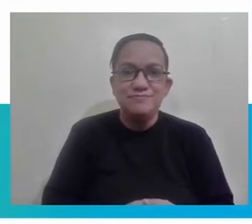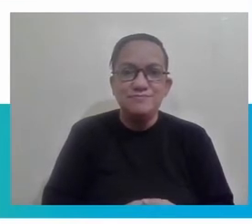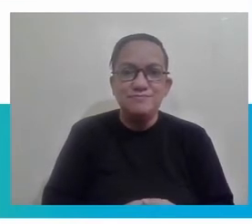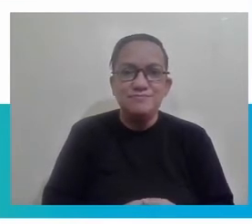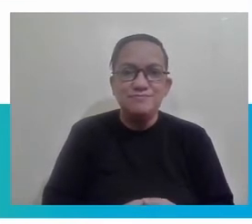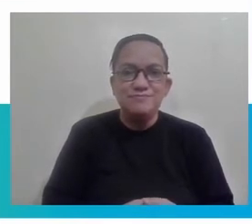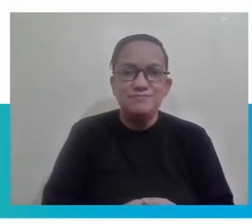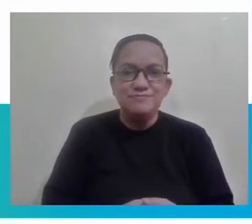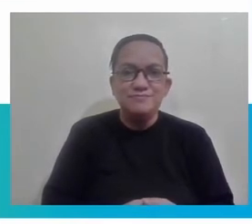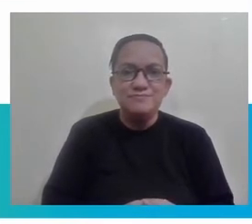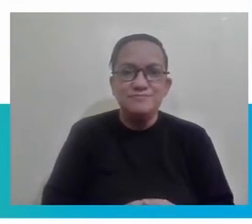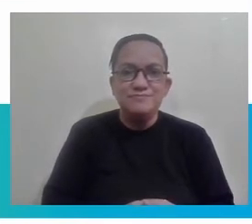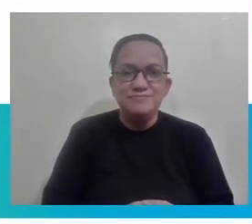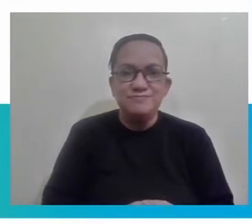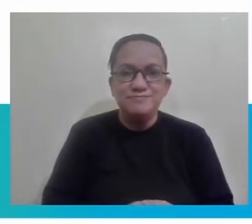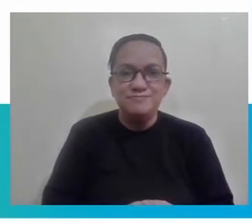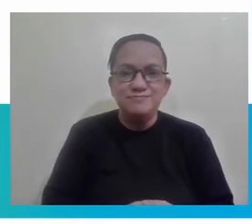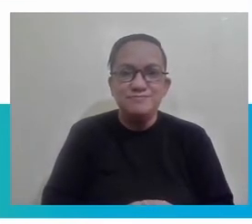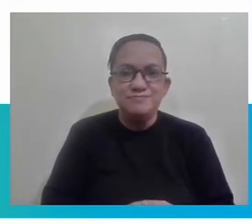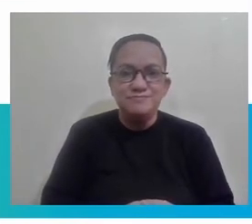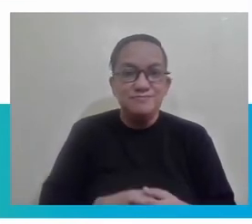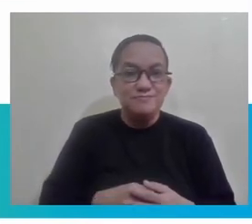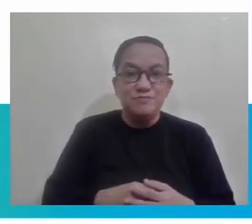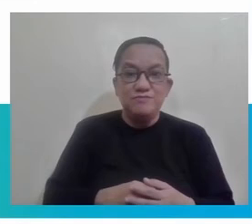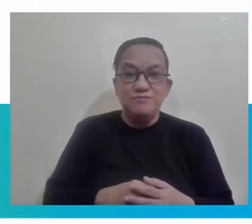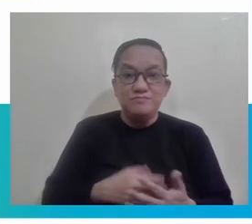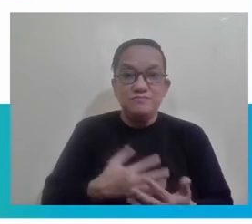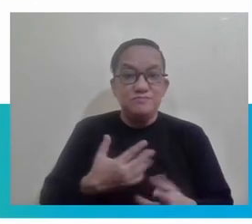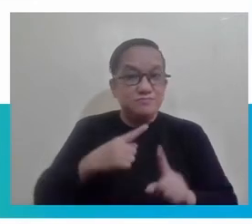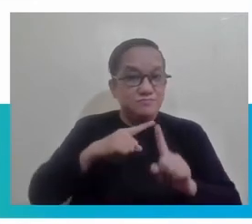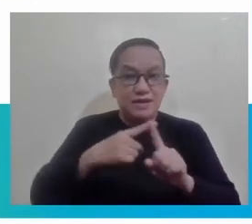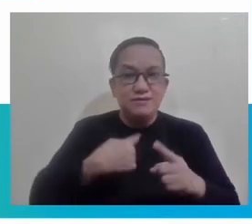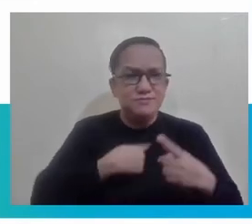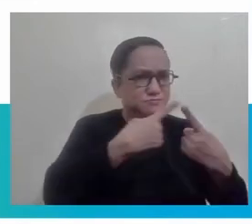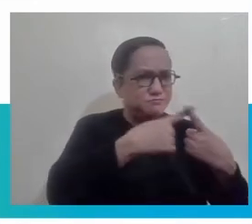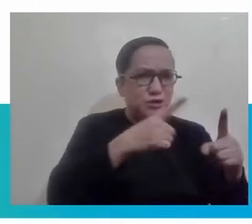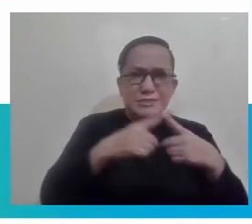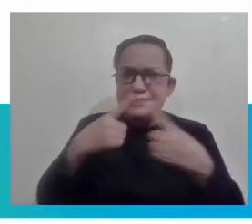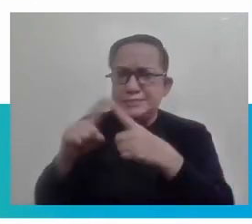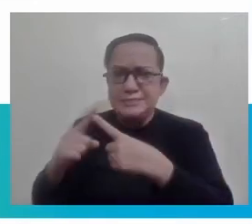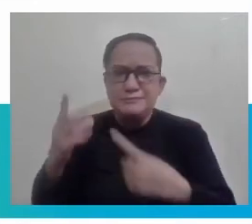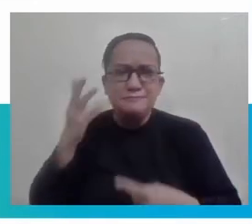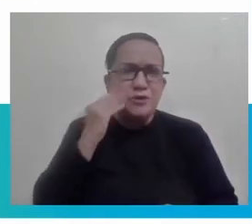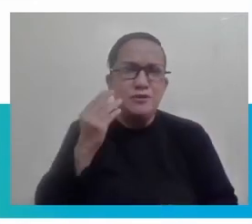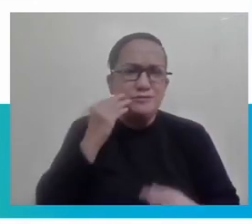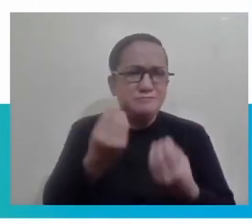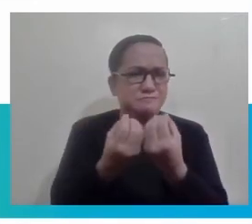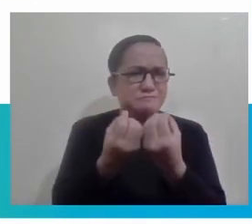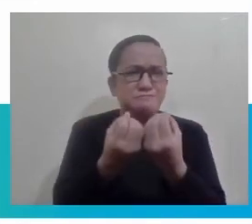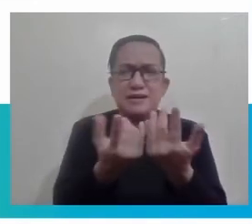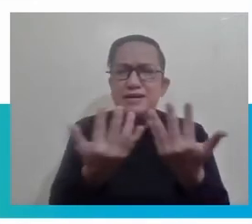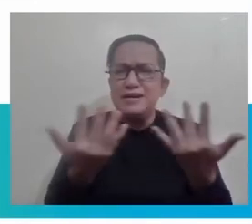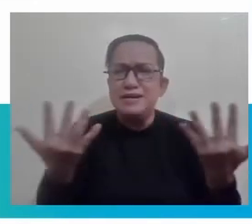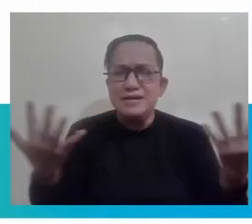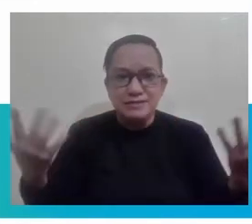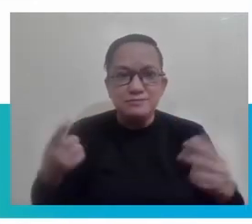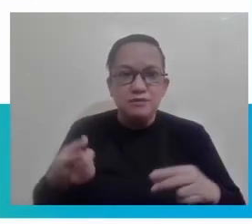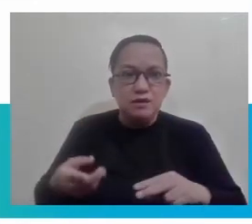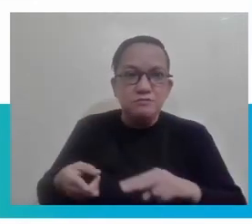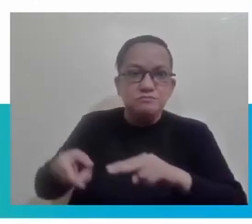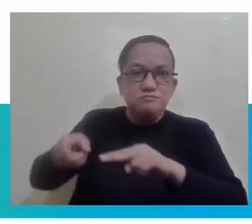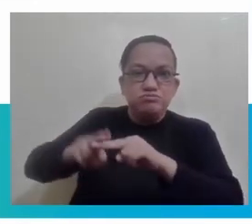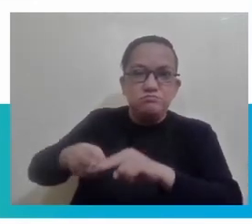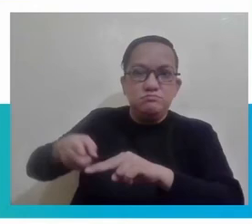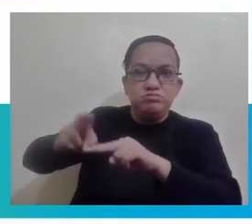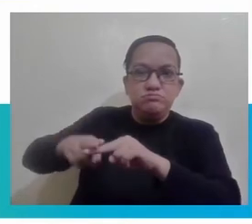build on those experiences, we are now expanding our cooperation on an internal level,